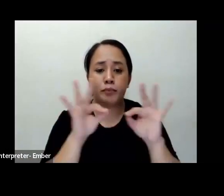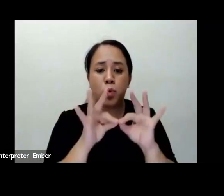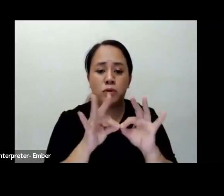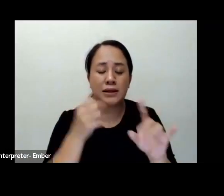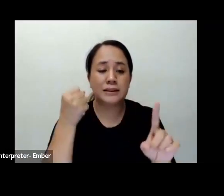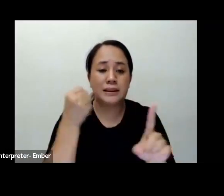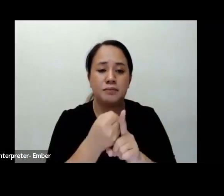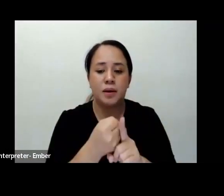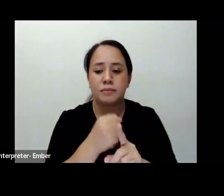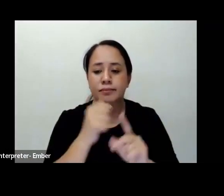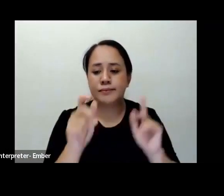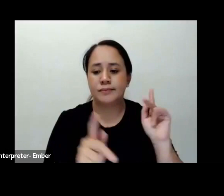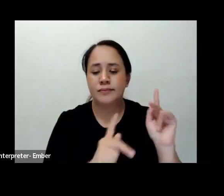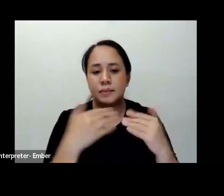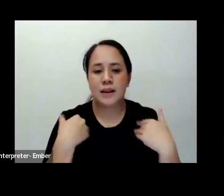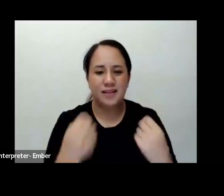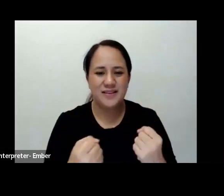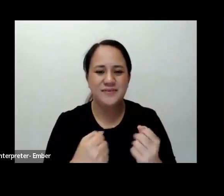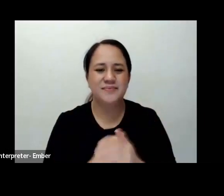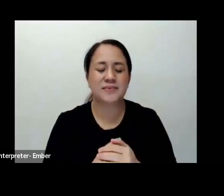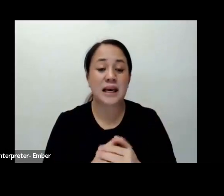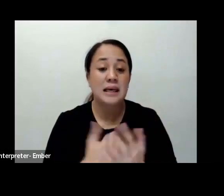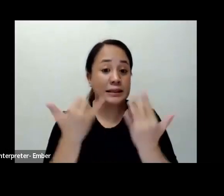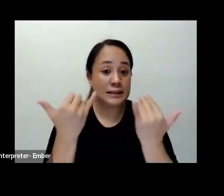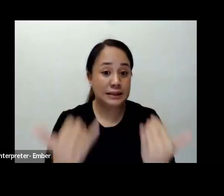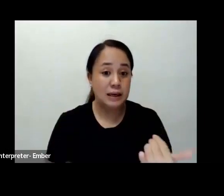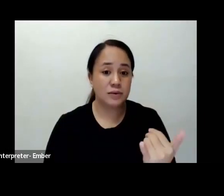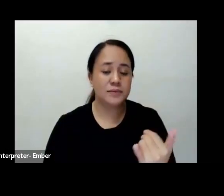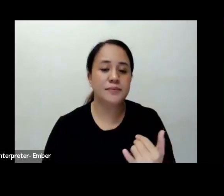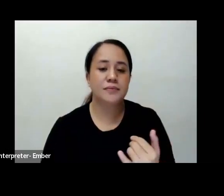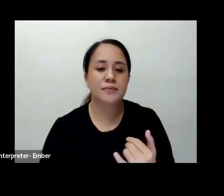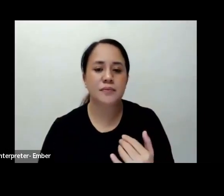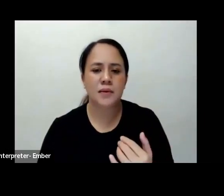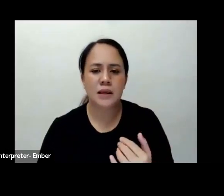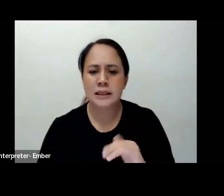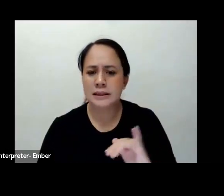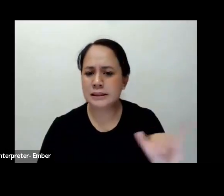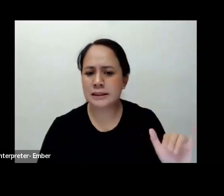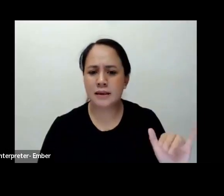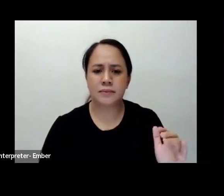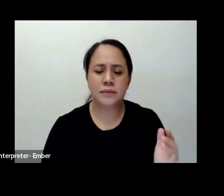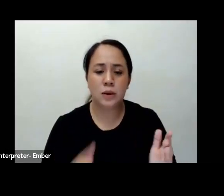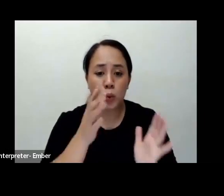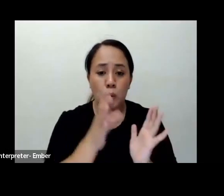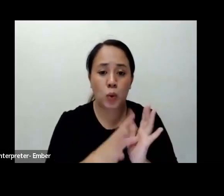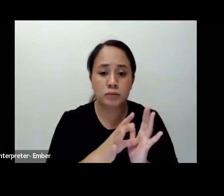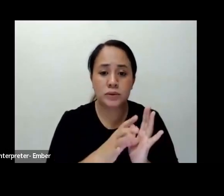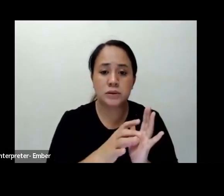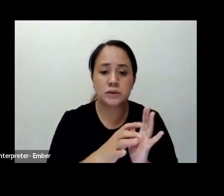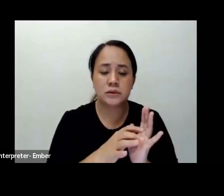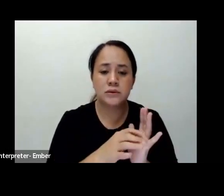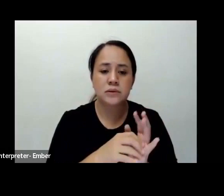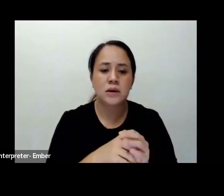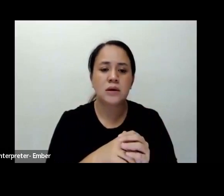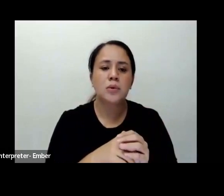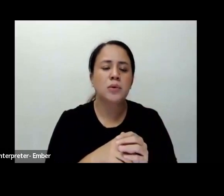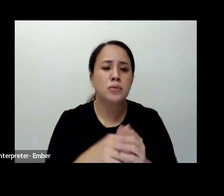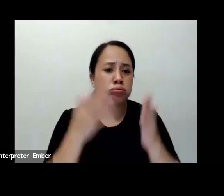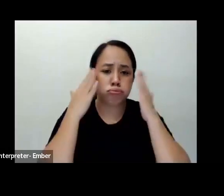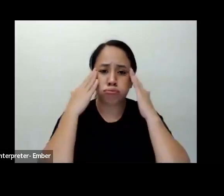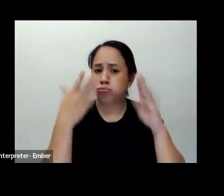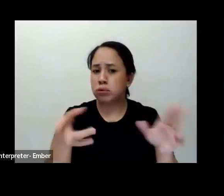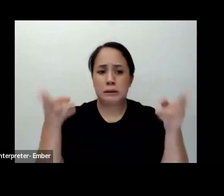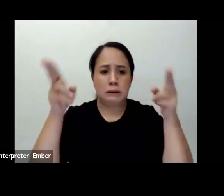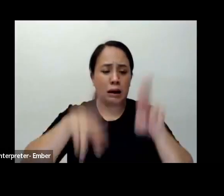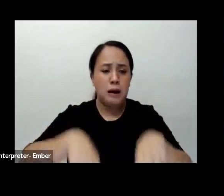on population health. Now, it was also commented that we don't know what will happen